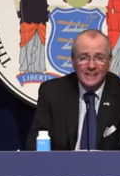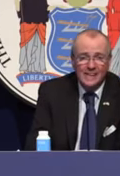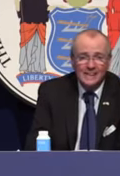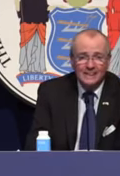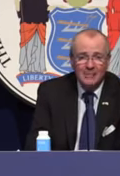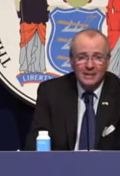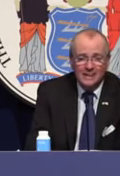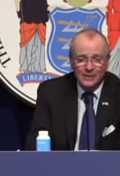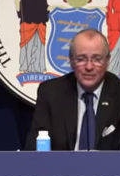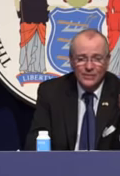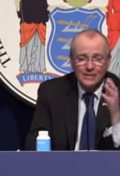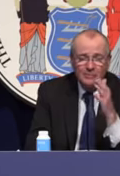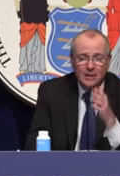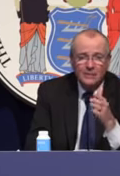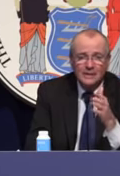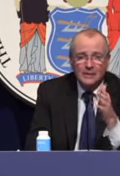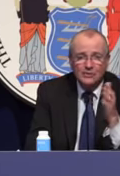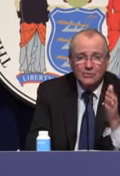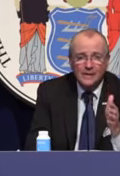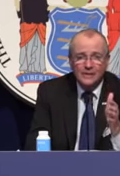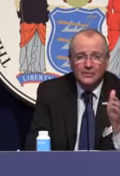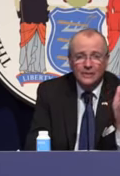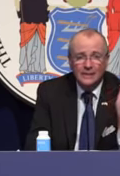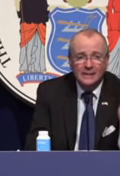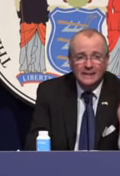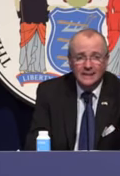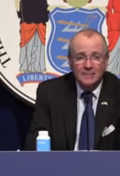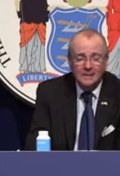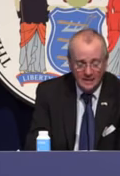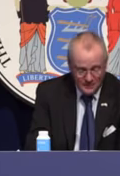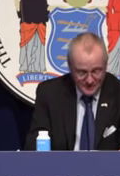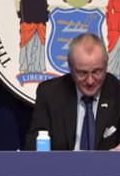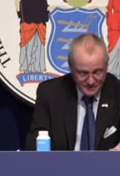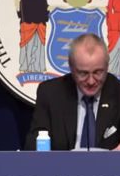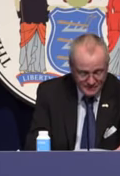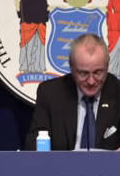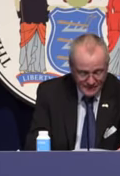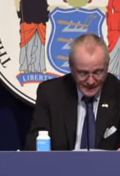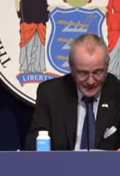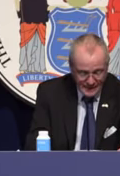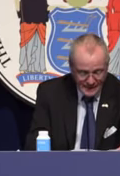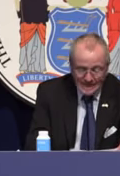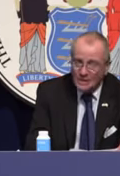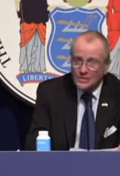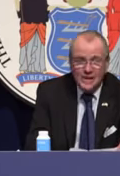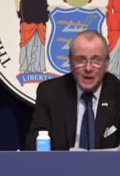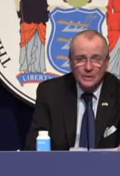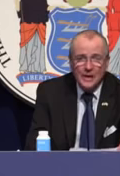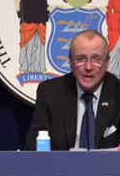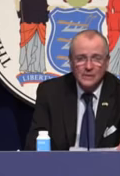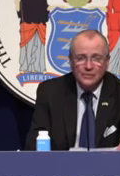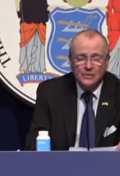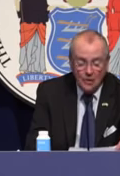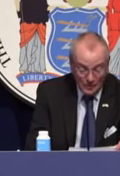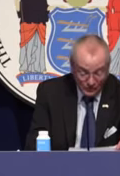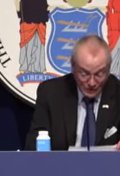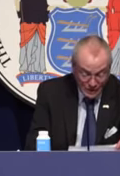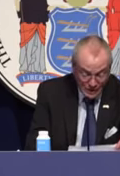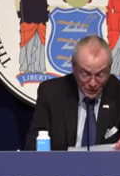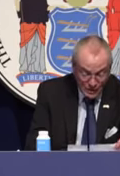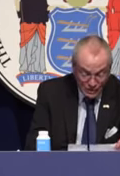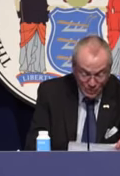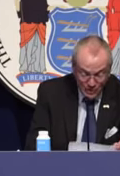creates economic health. Public health creates economic health. Now today, with the heaviest of